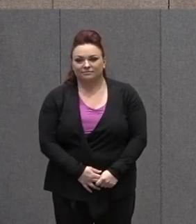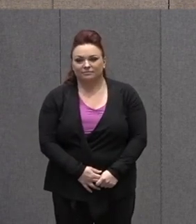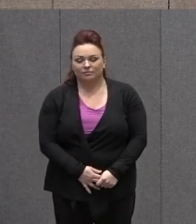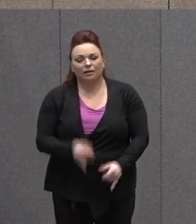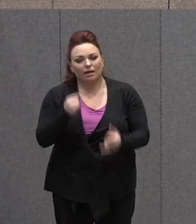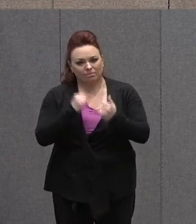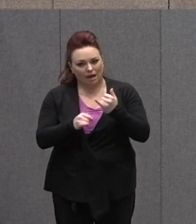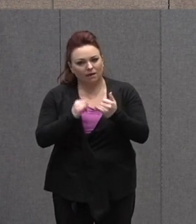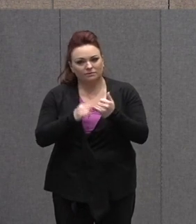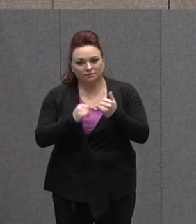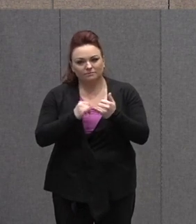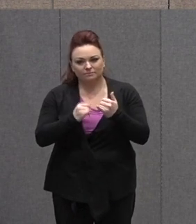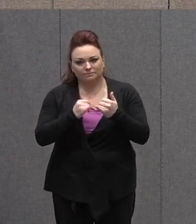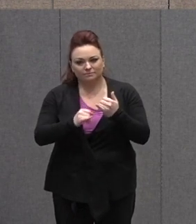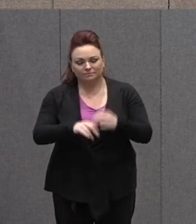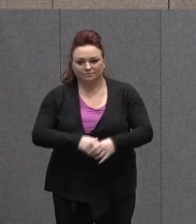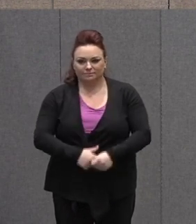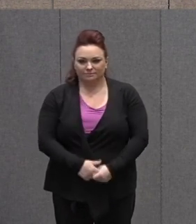and last.